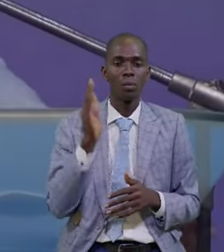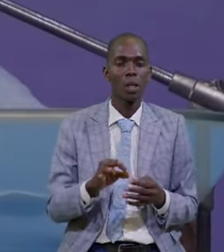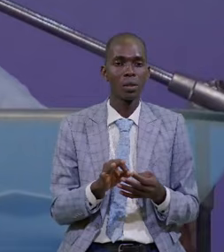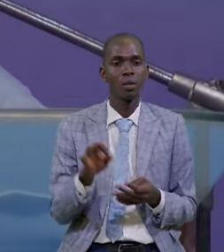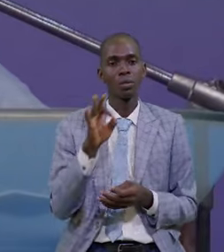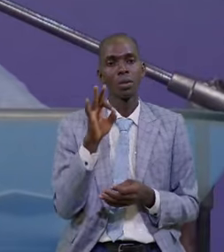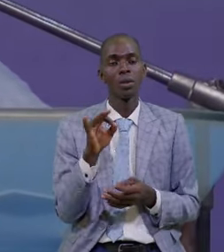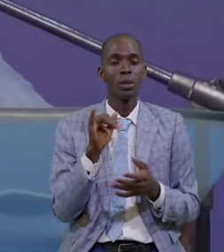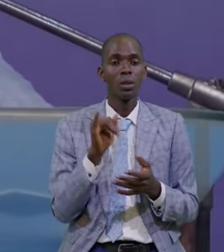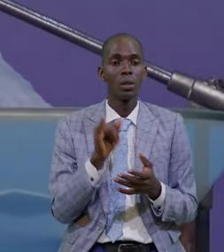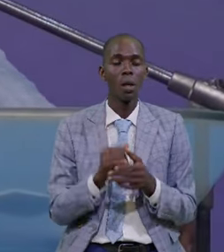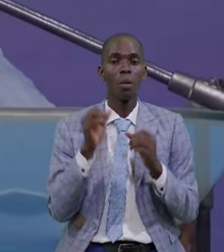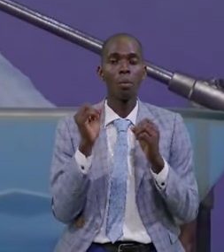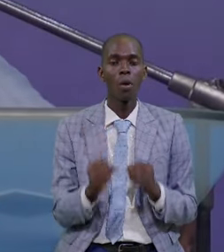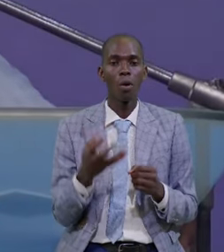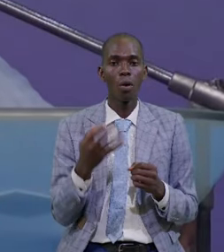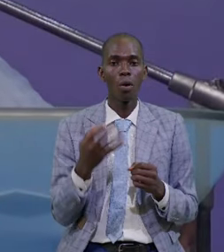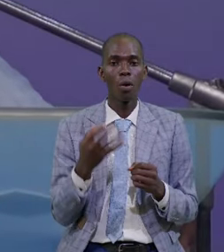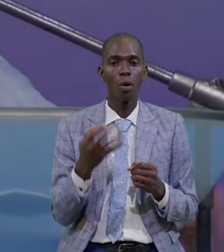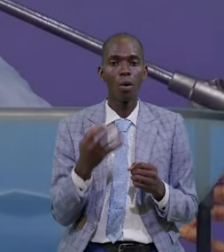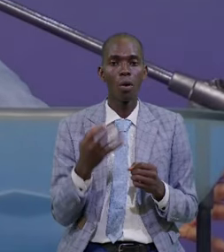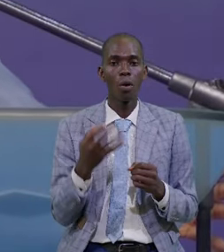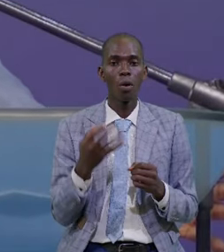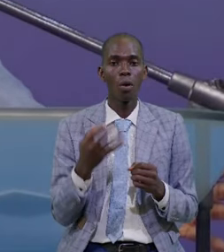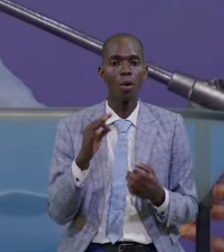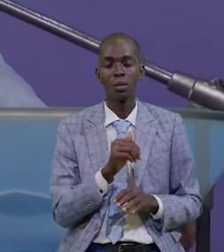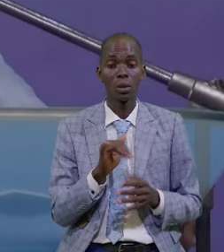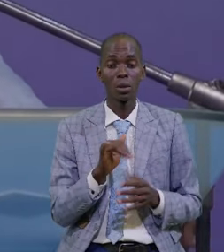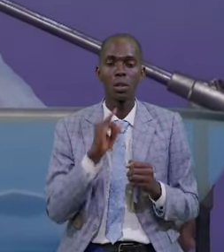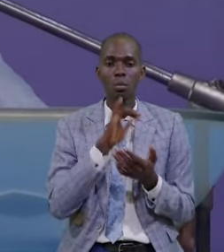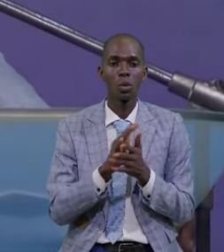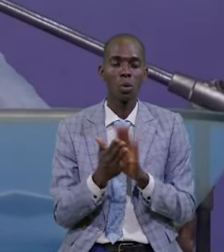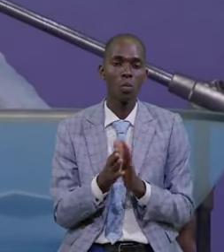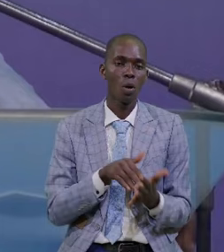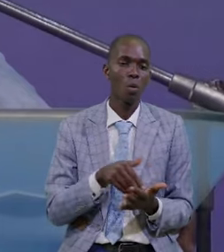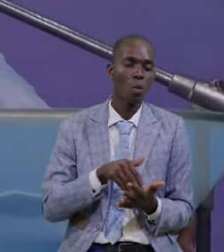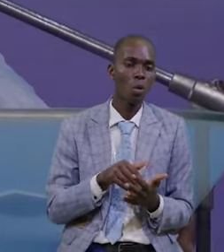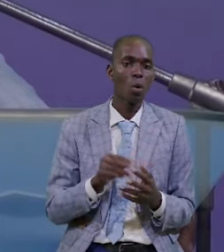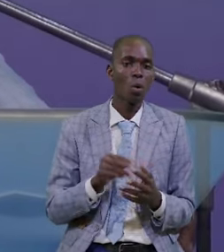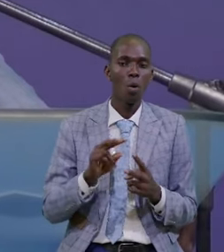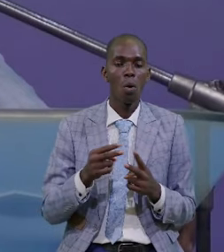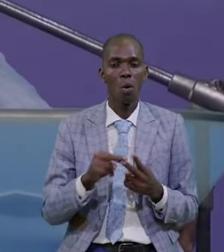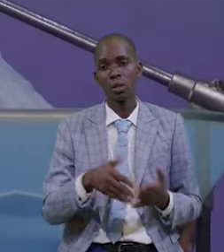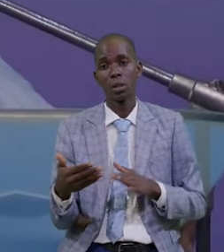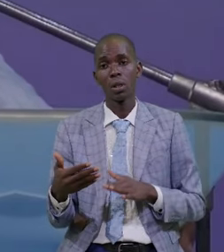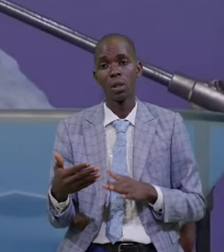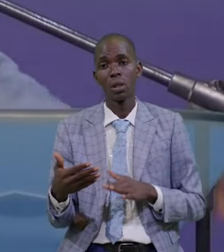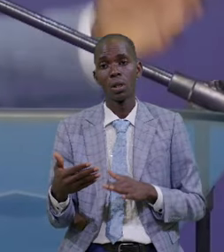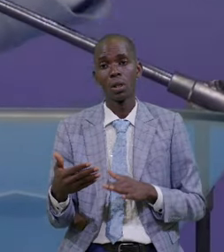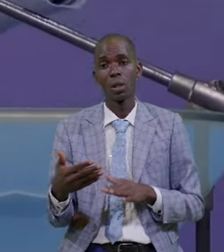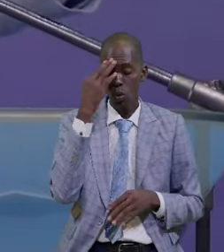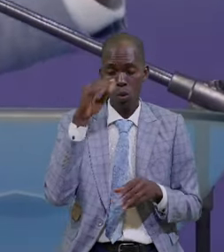power was becoming dormant. And you know, in the life of even Peter,